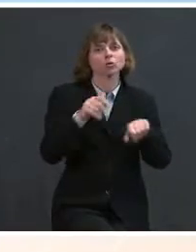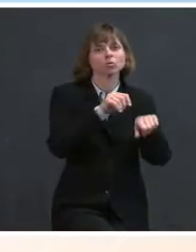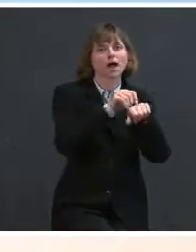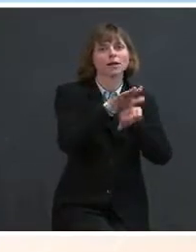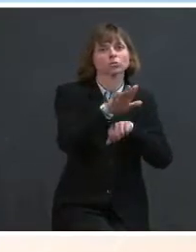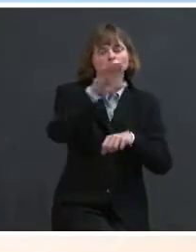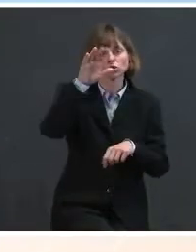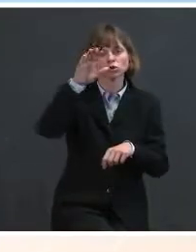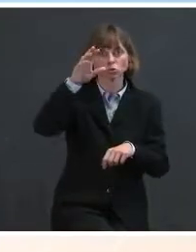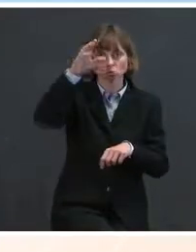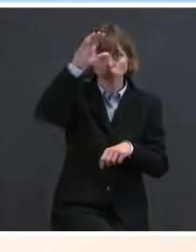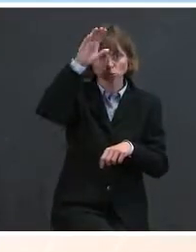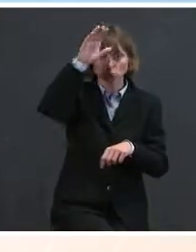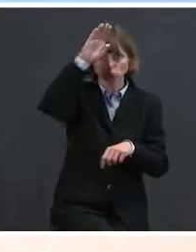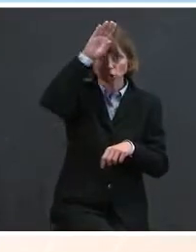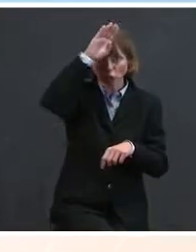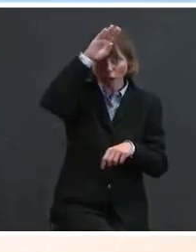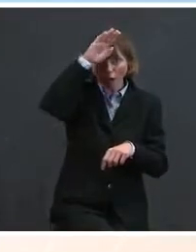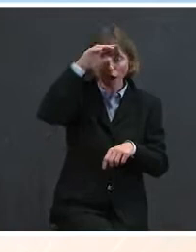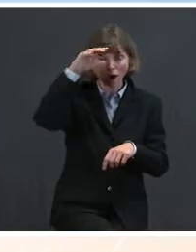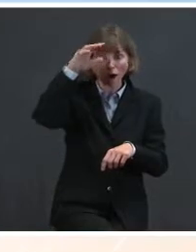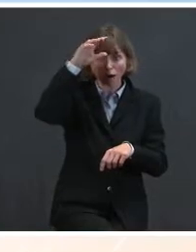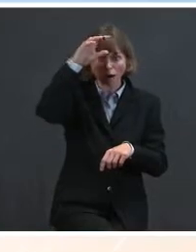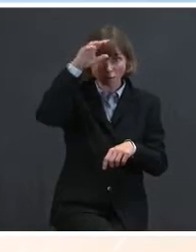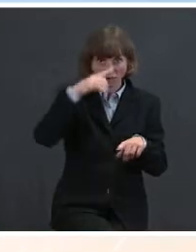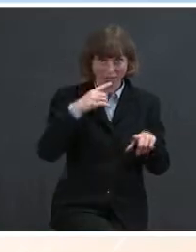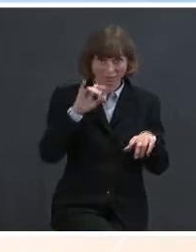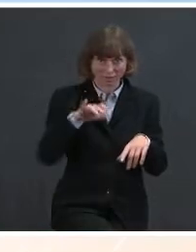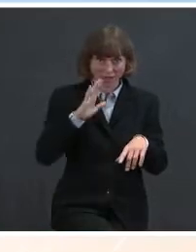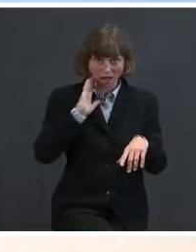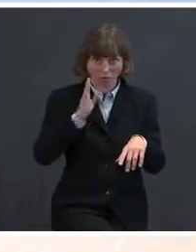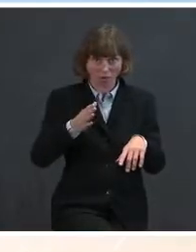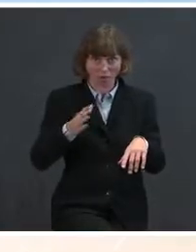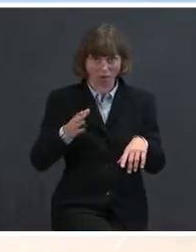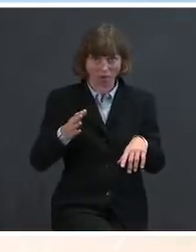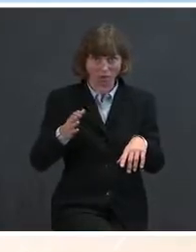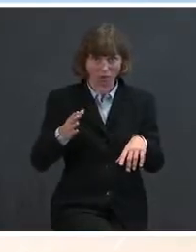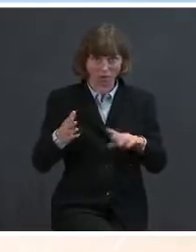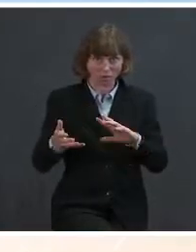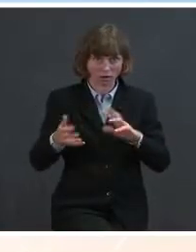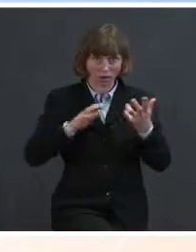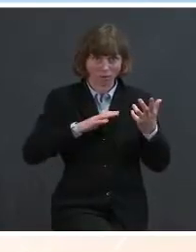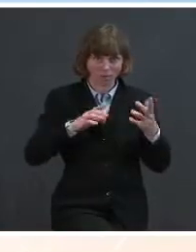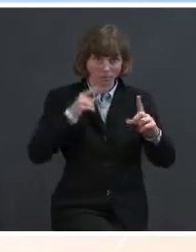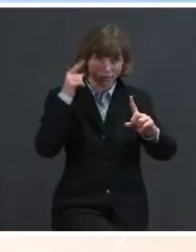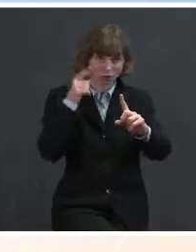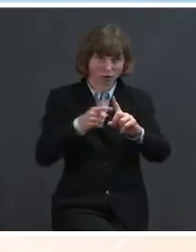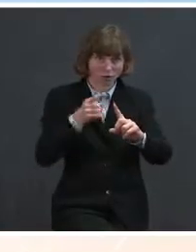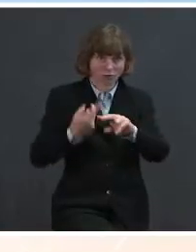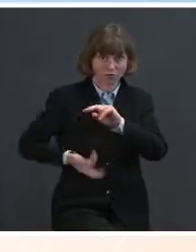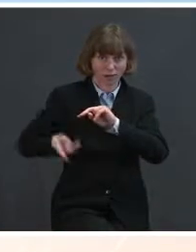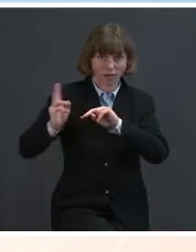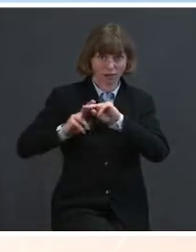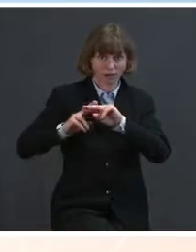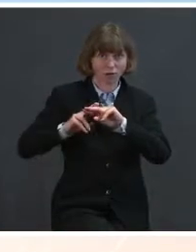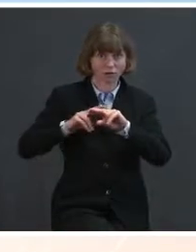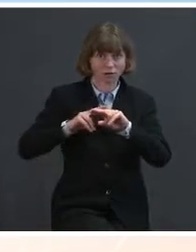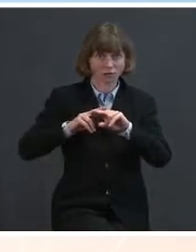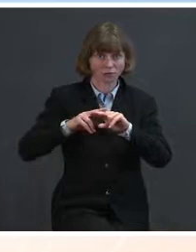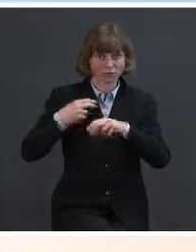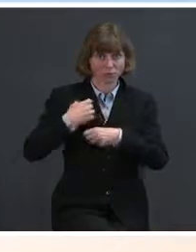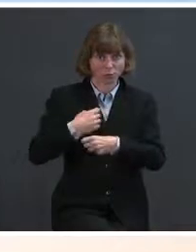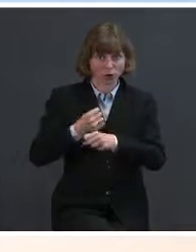vaccines could affect the objective of quickly ramping up production. Is the U.S. open to easing that ban?